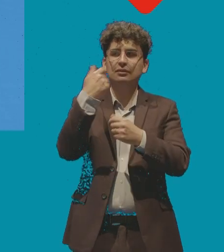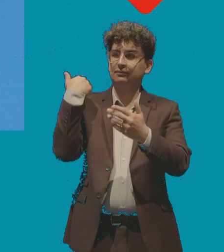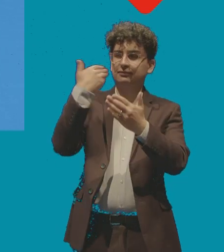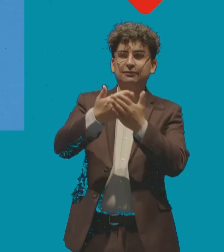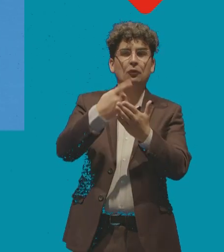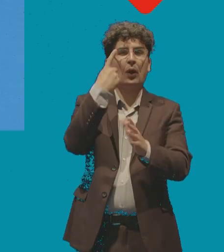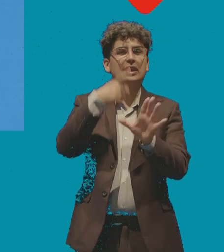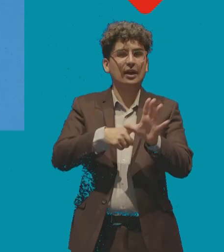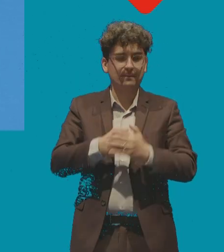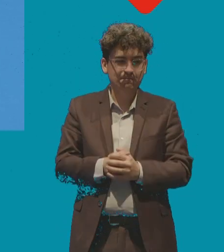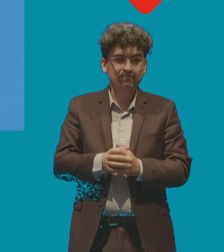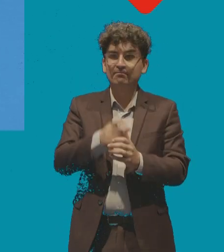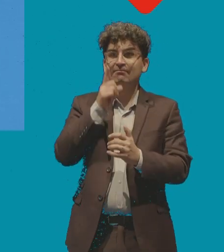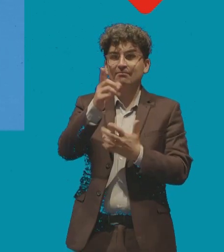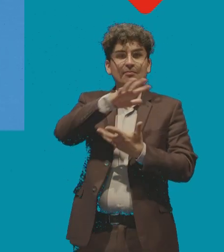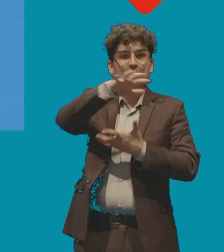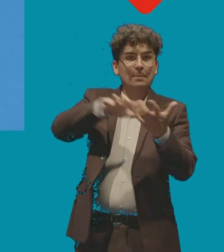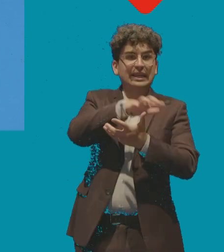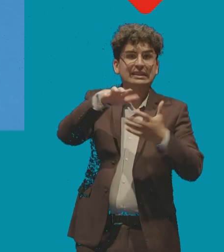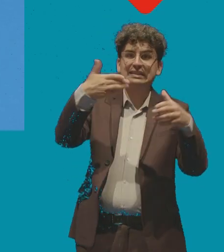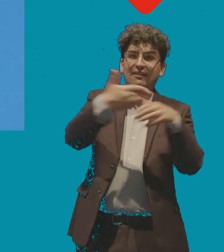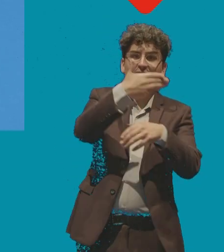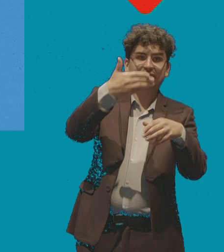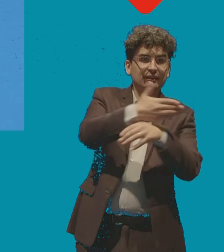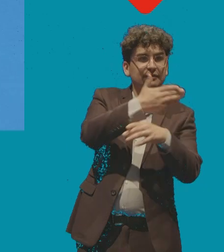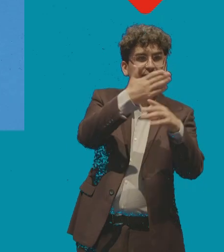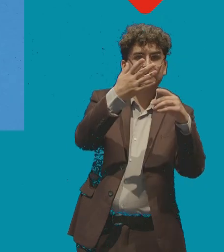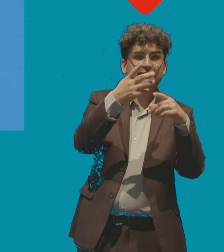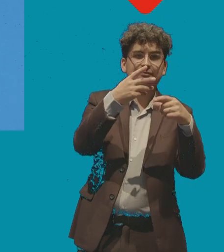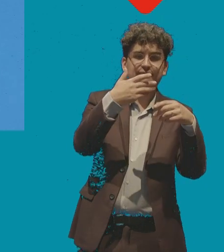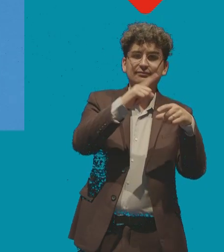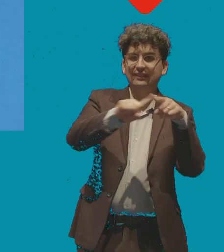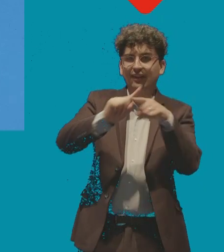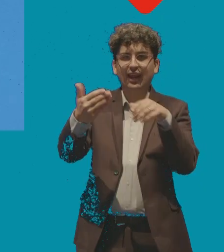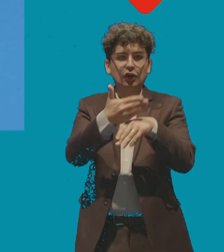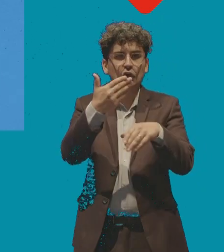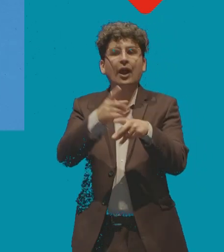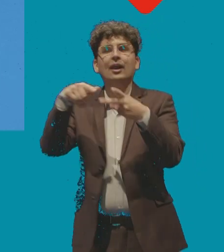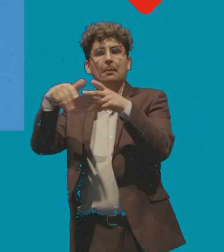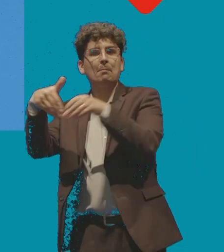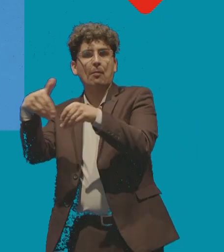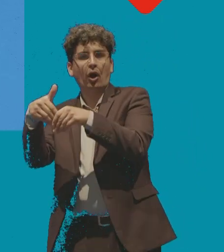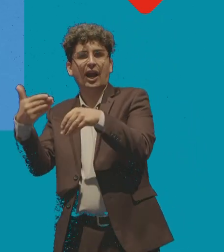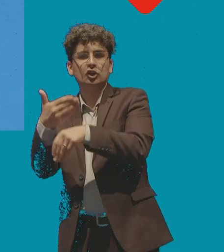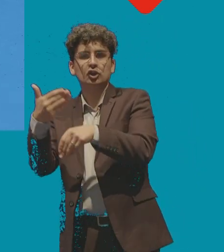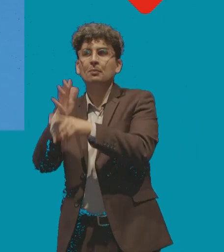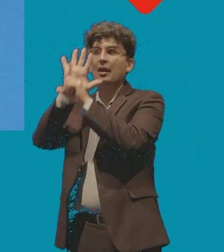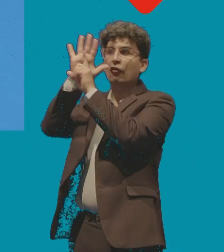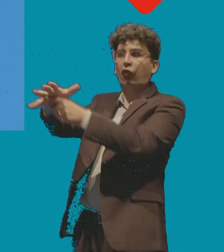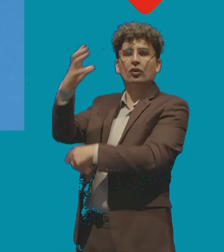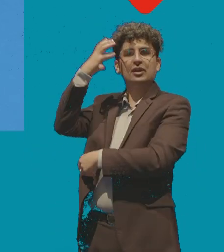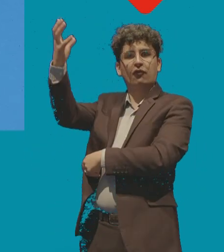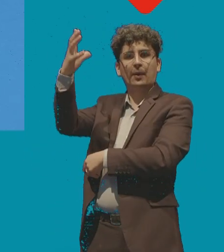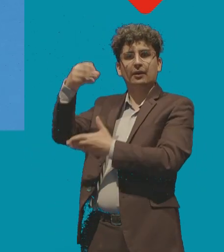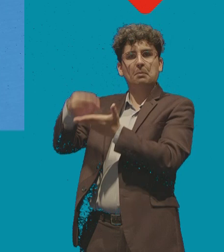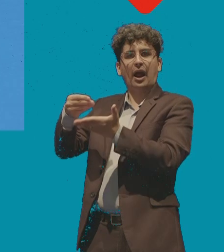the last year. It was that mix of highly effective targeted action and all-member action which forced the government's hand and put money